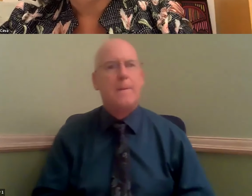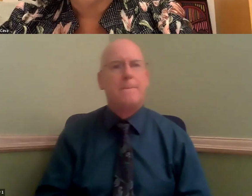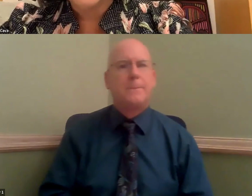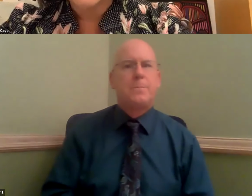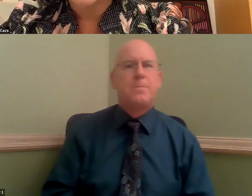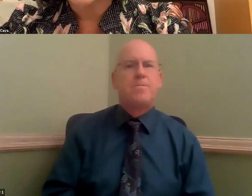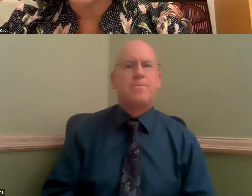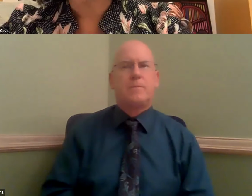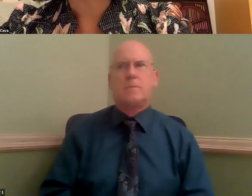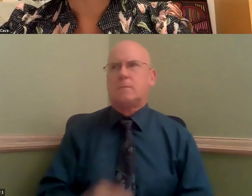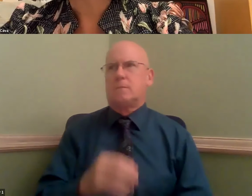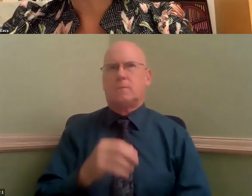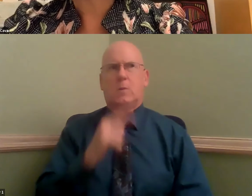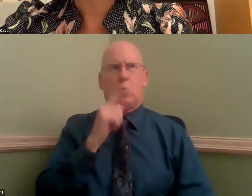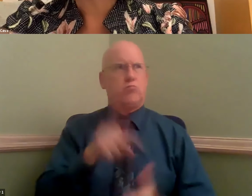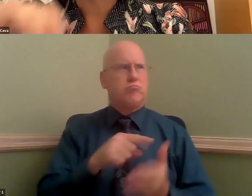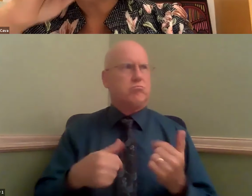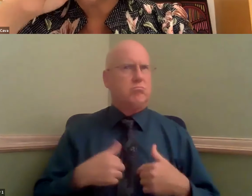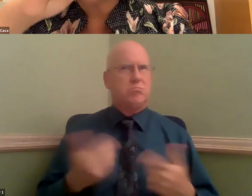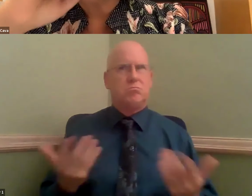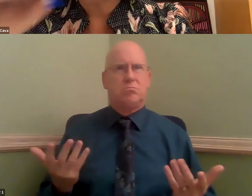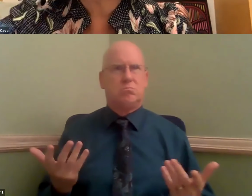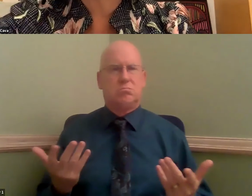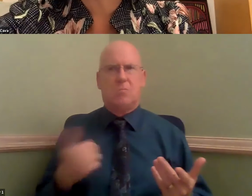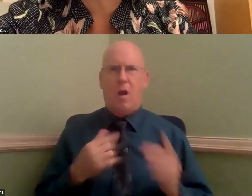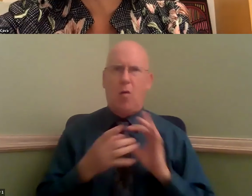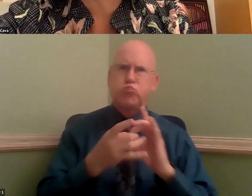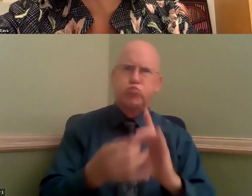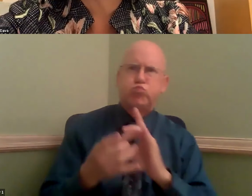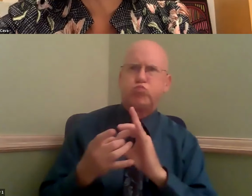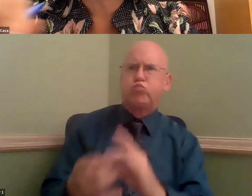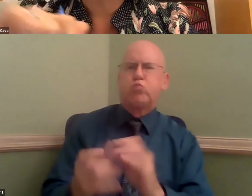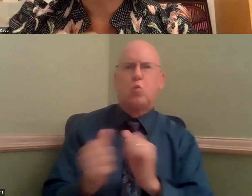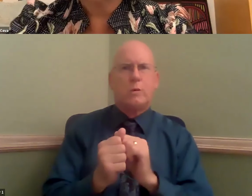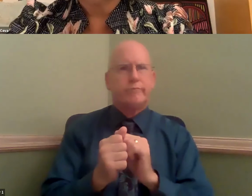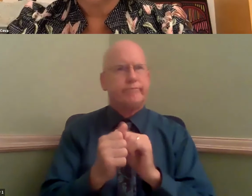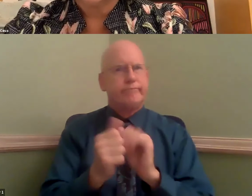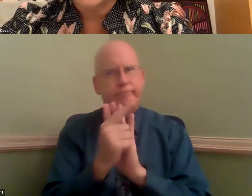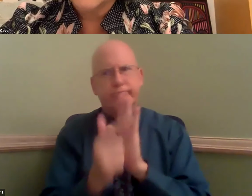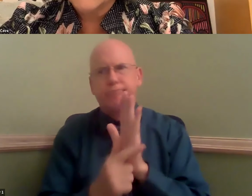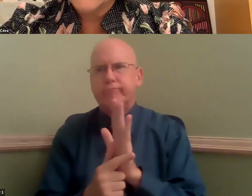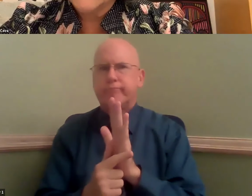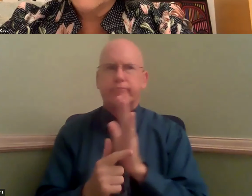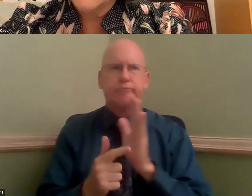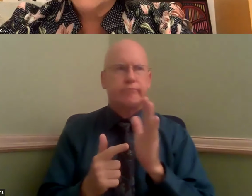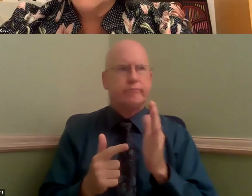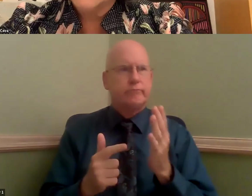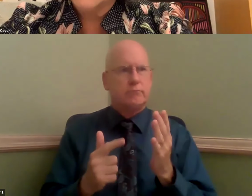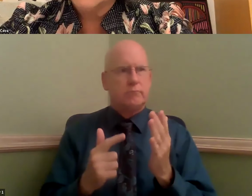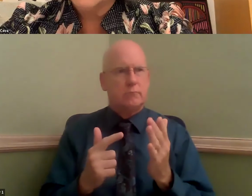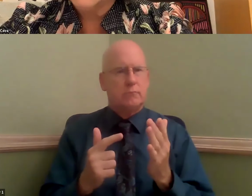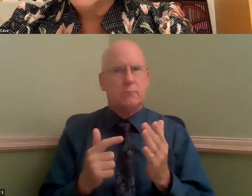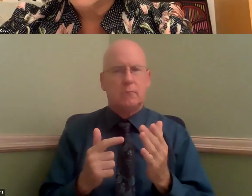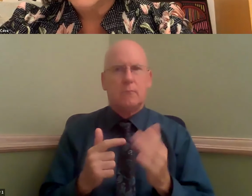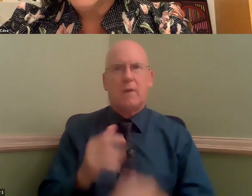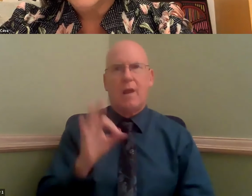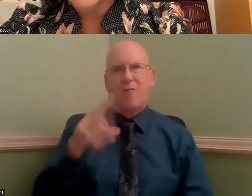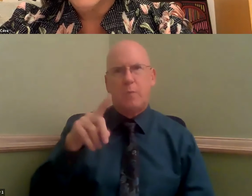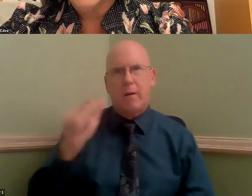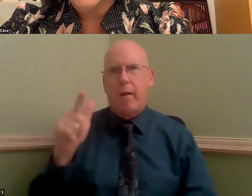Well, I don't know who the critics are. I've collaborated on legislation that not only holds FPL